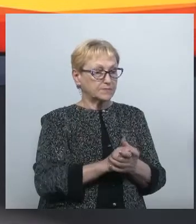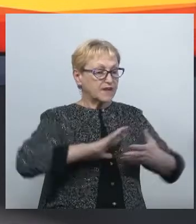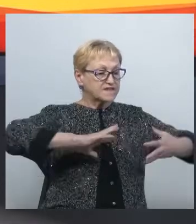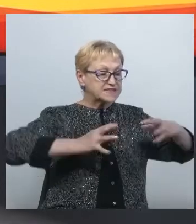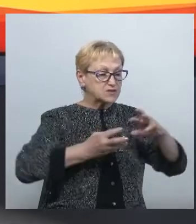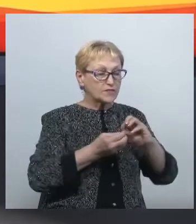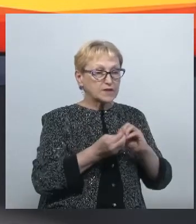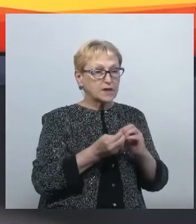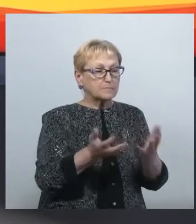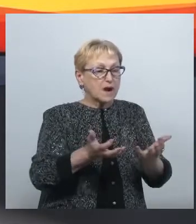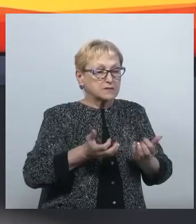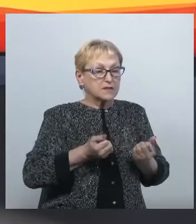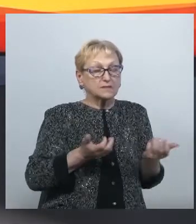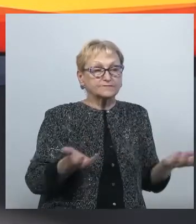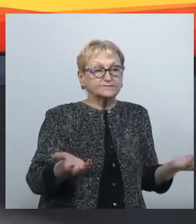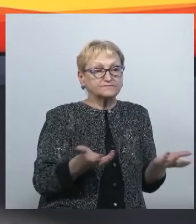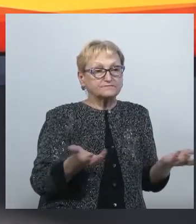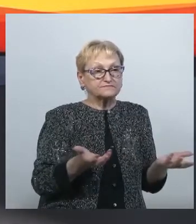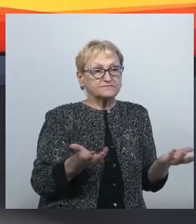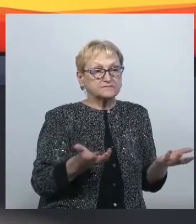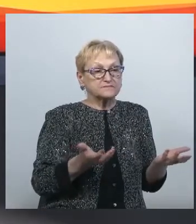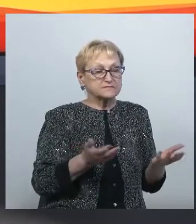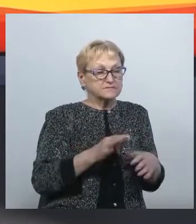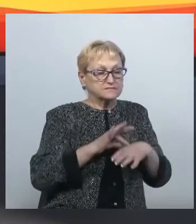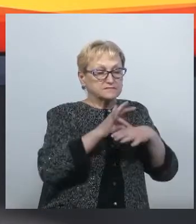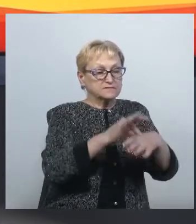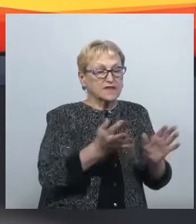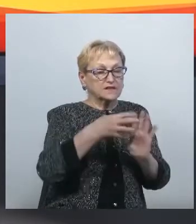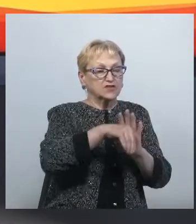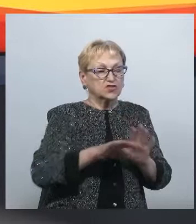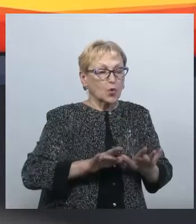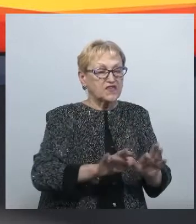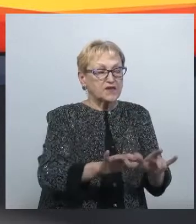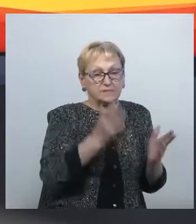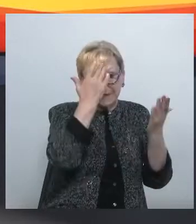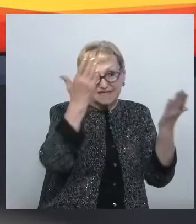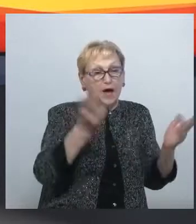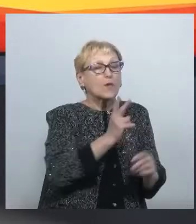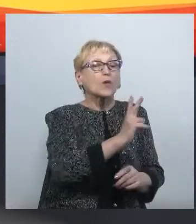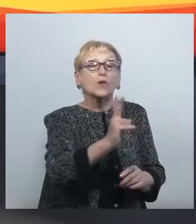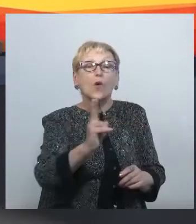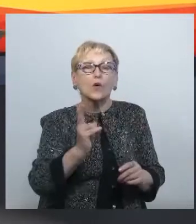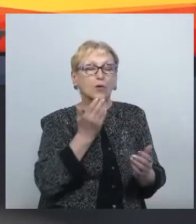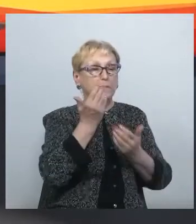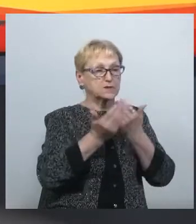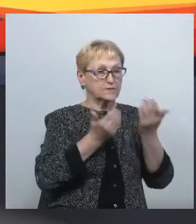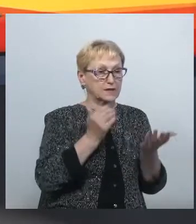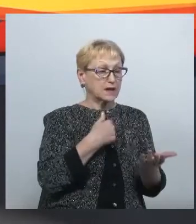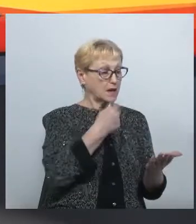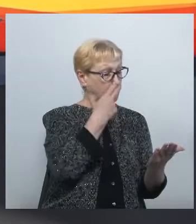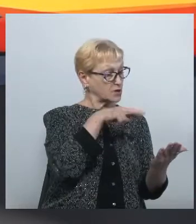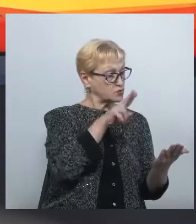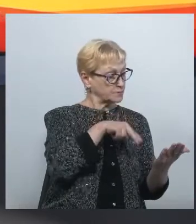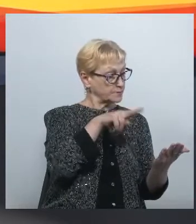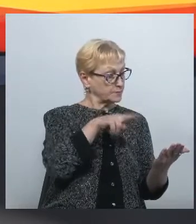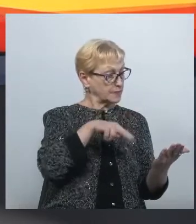presentation. So I think it wouldn't be proper for me to comment on this because we don't know who were the respondents. I